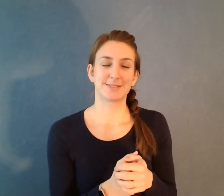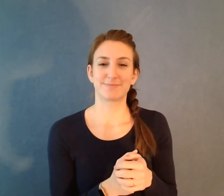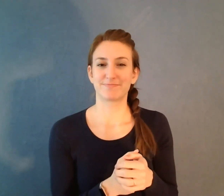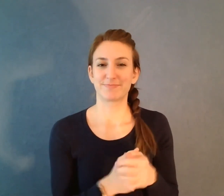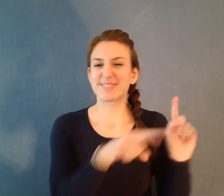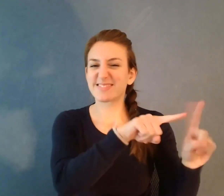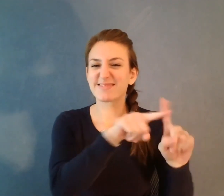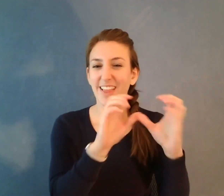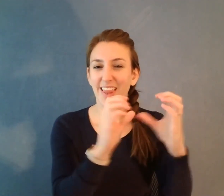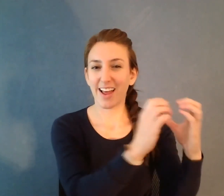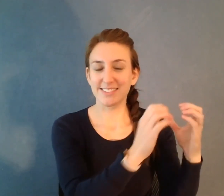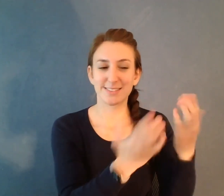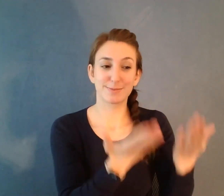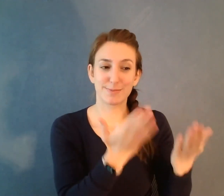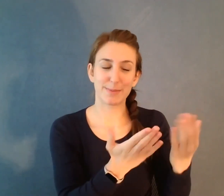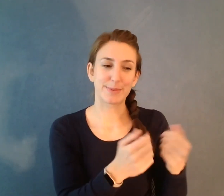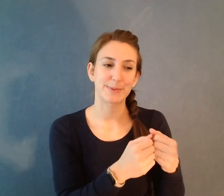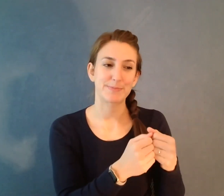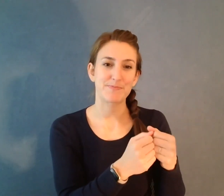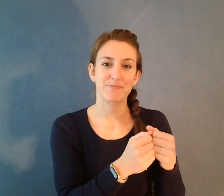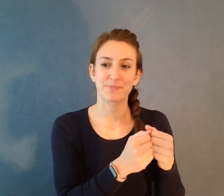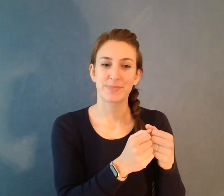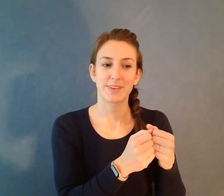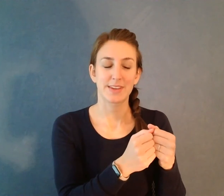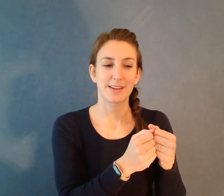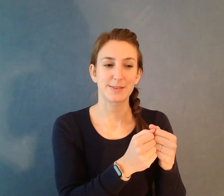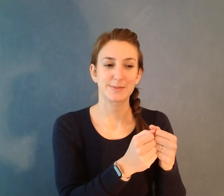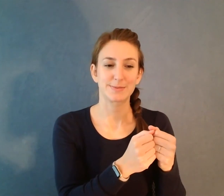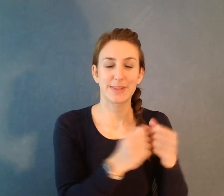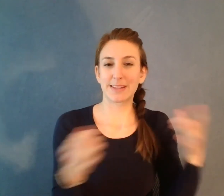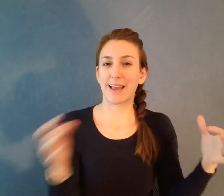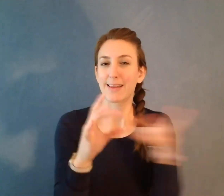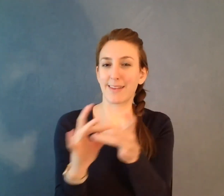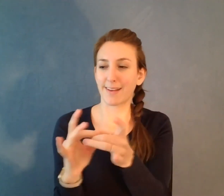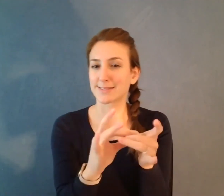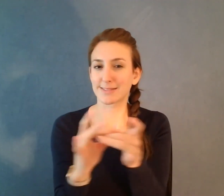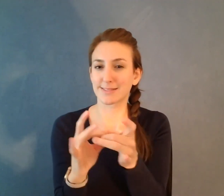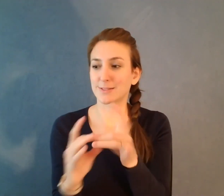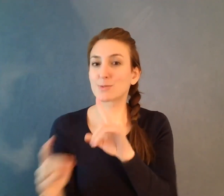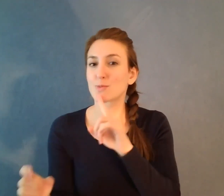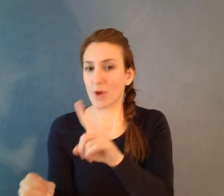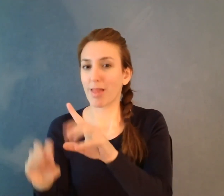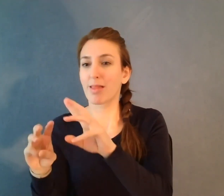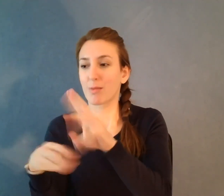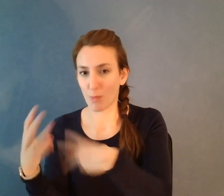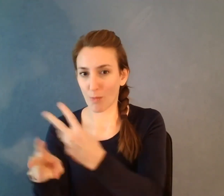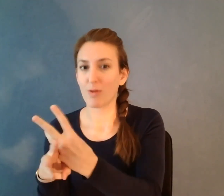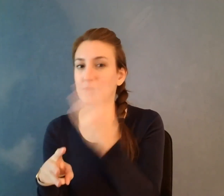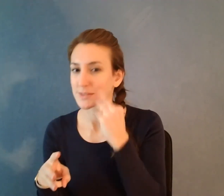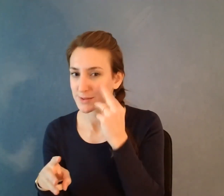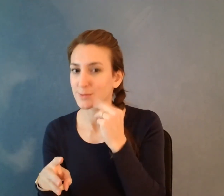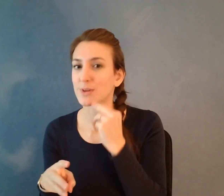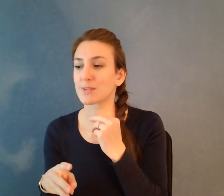overlaps between those classes, but also with real world experience is such a fun part of being a student. And it's surprising